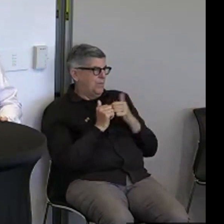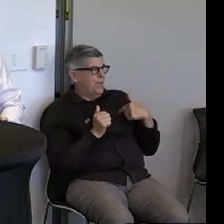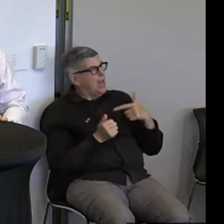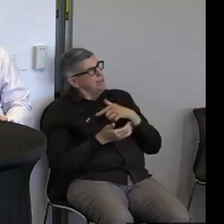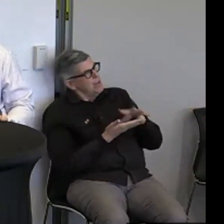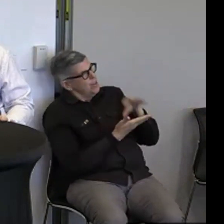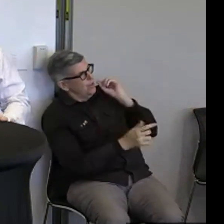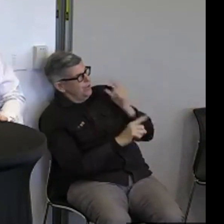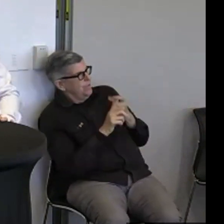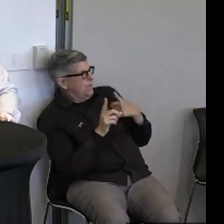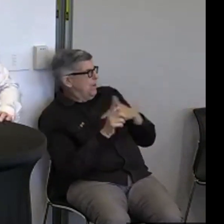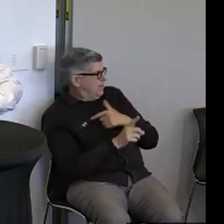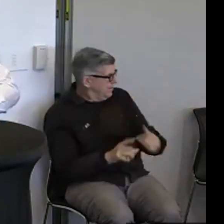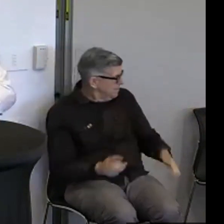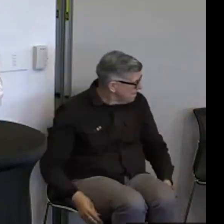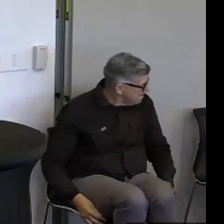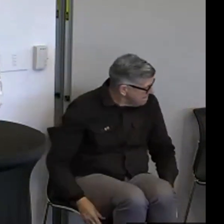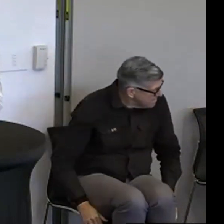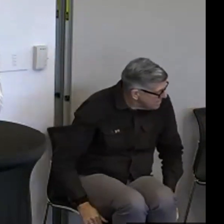us. Definitely. Thank you guys so much.